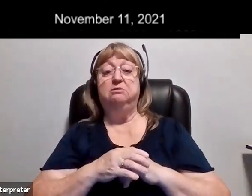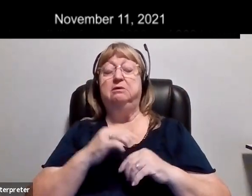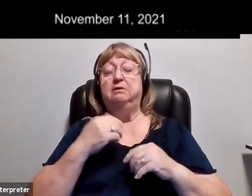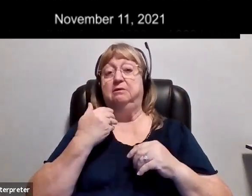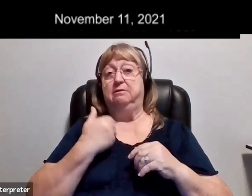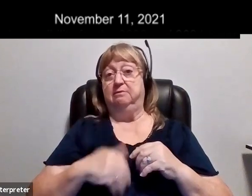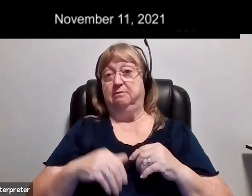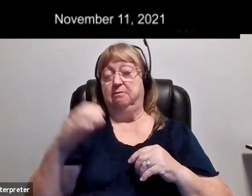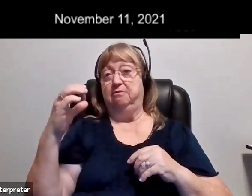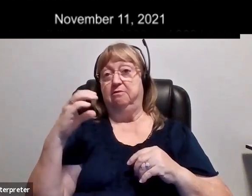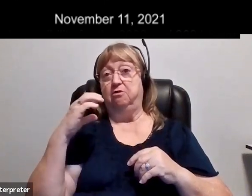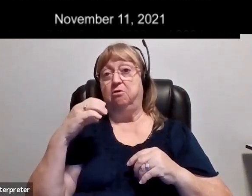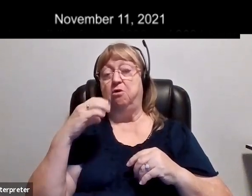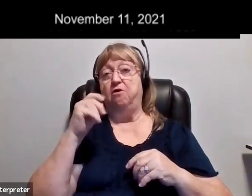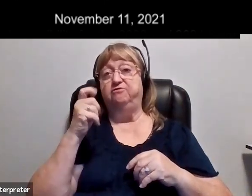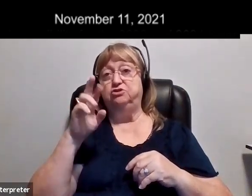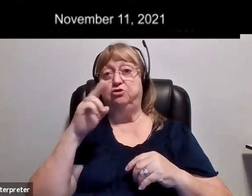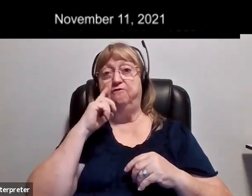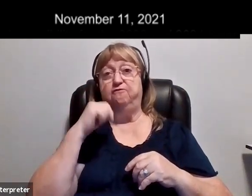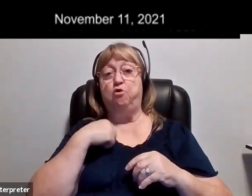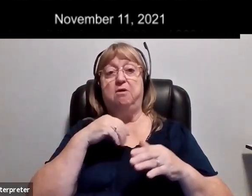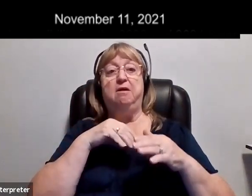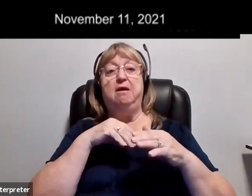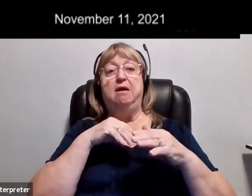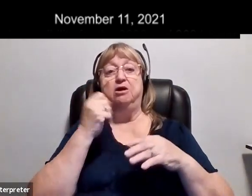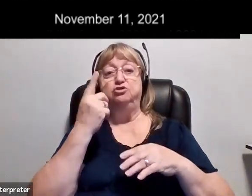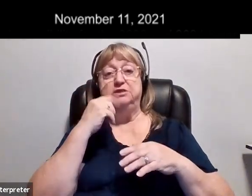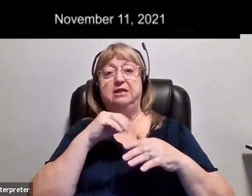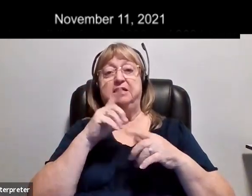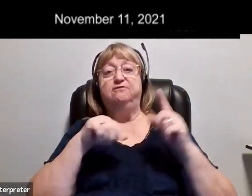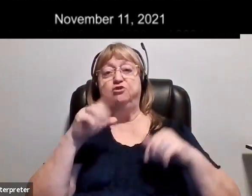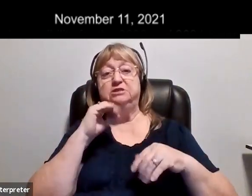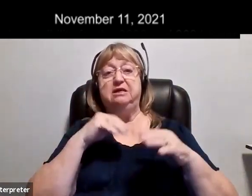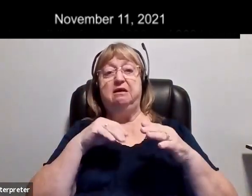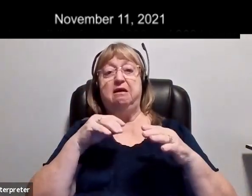the officer for equity and access to culture at the